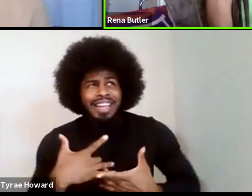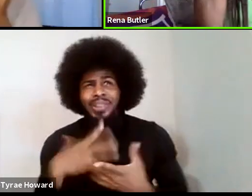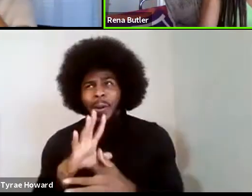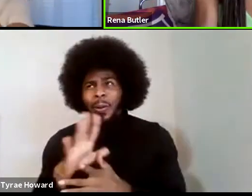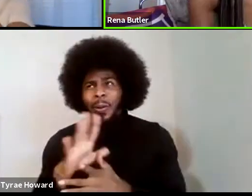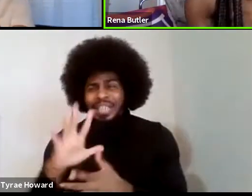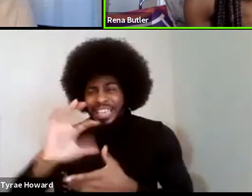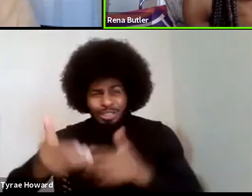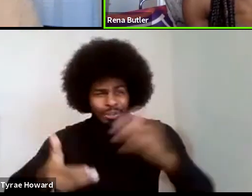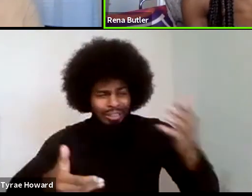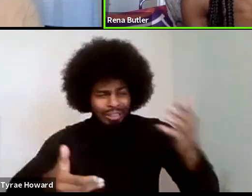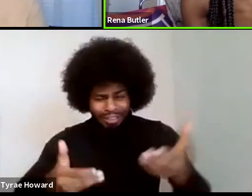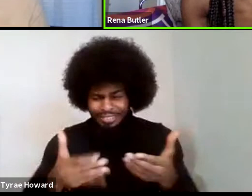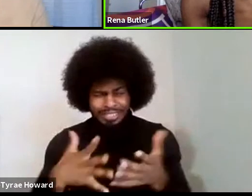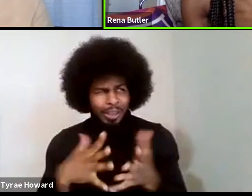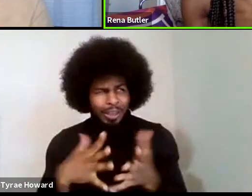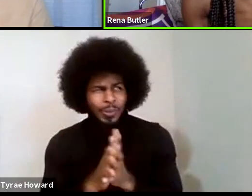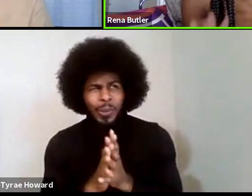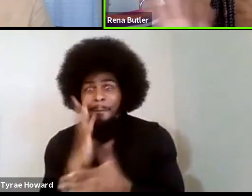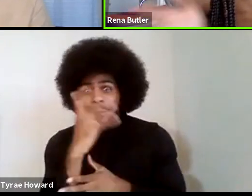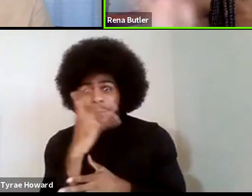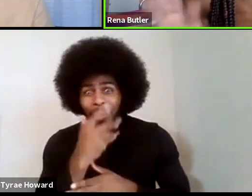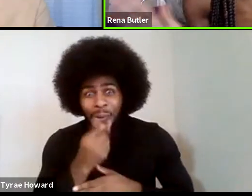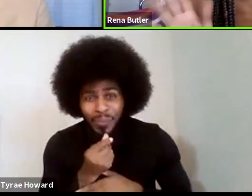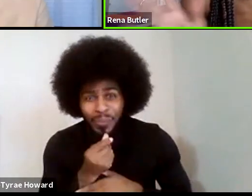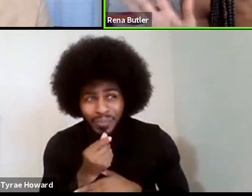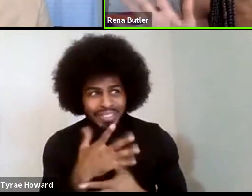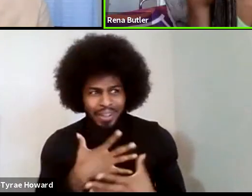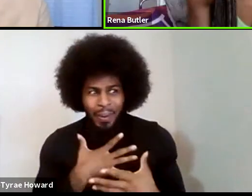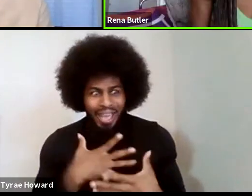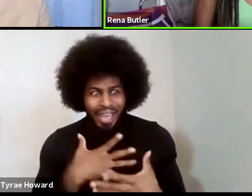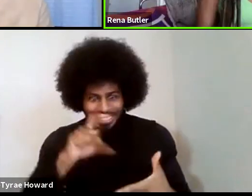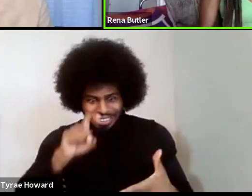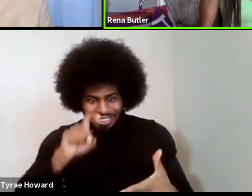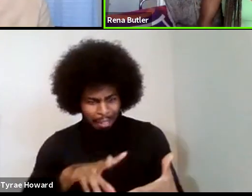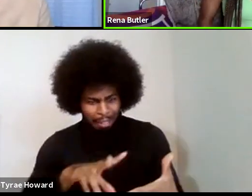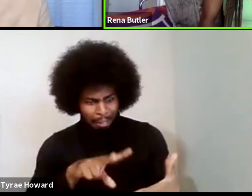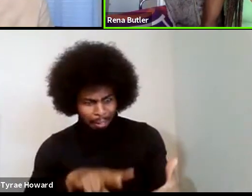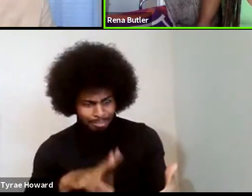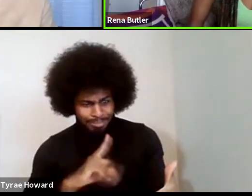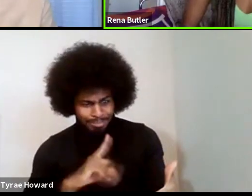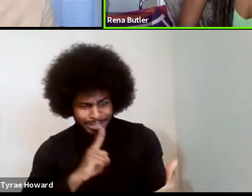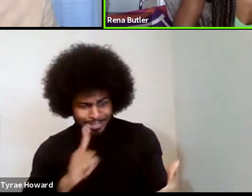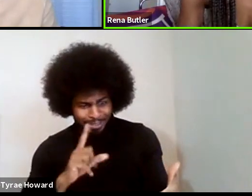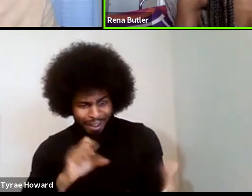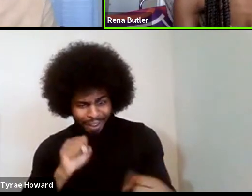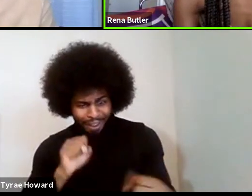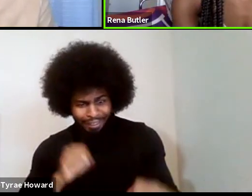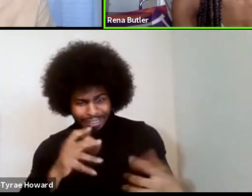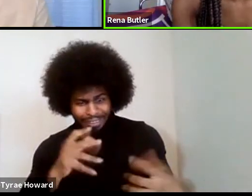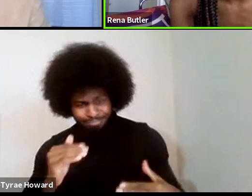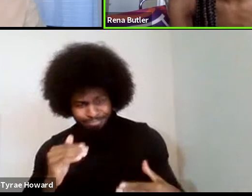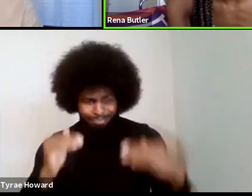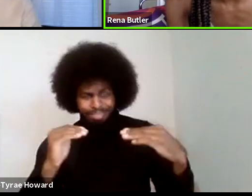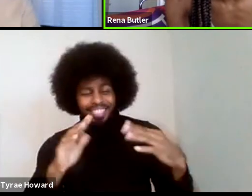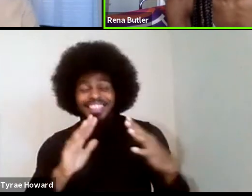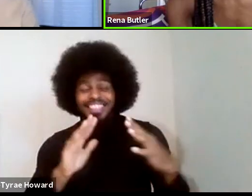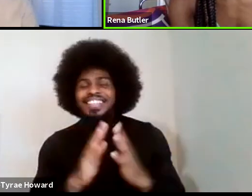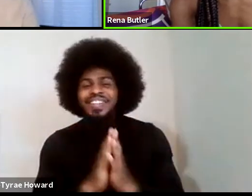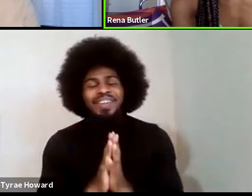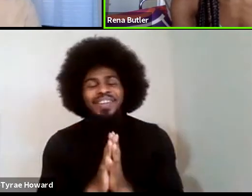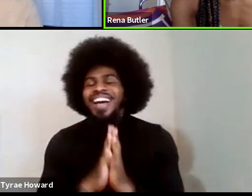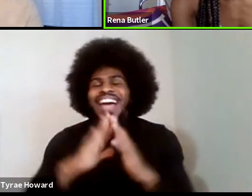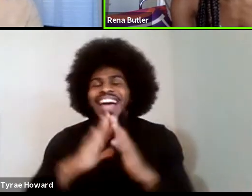I'm like, let me check my notes and make sure I get what I need to get. Hi, everyone. I am